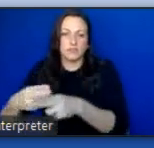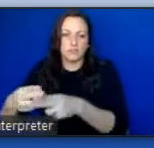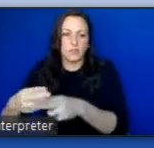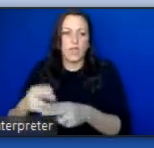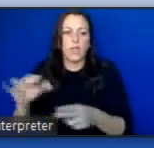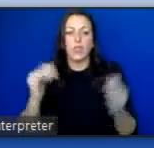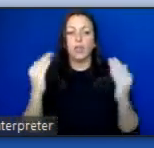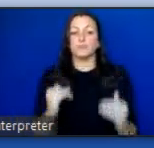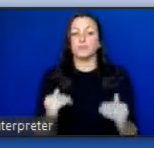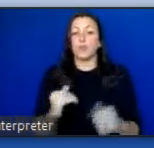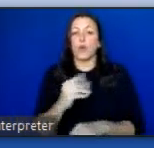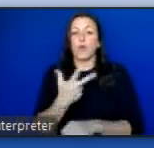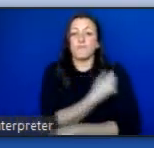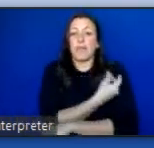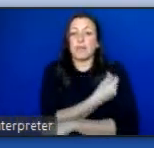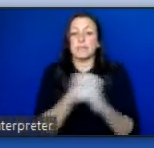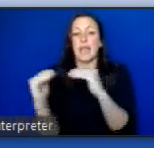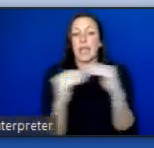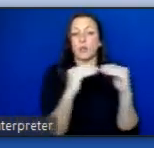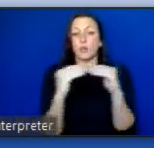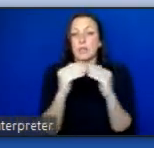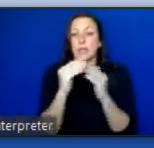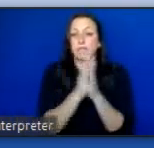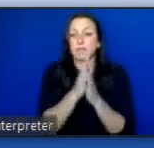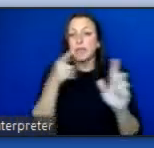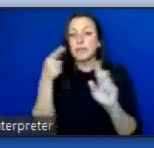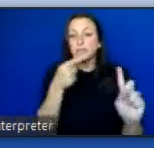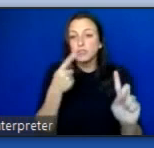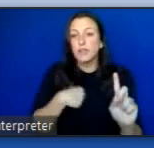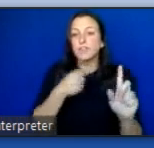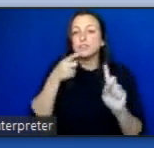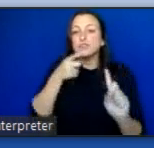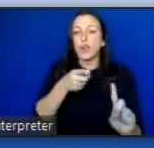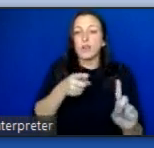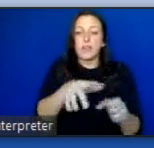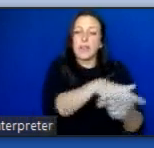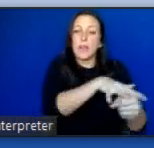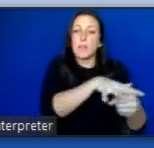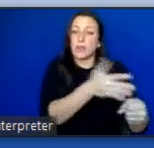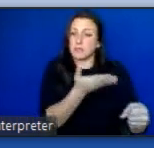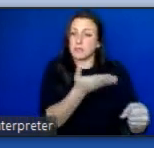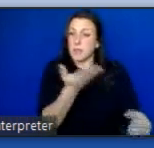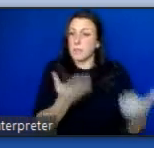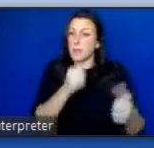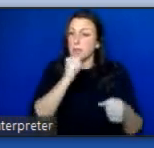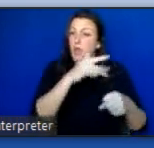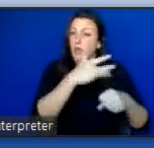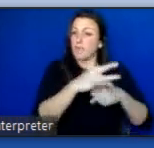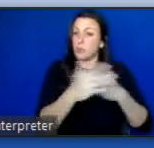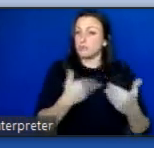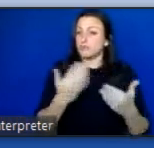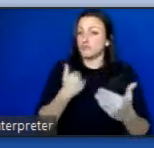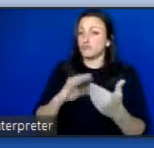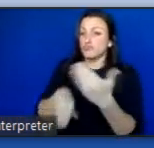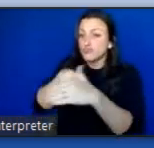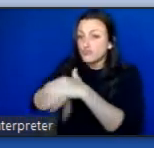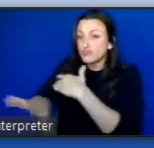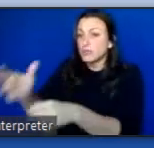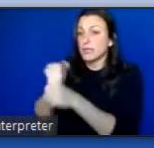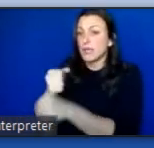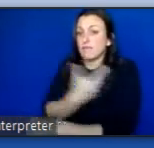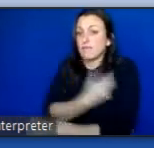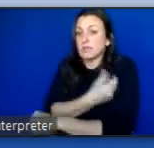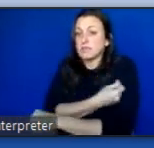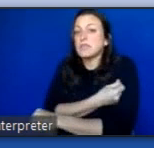that's targeting neighborhoods where there might be vaccine deserts to make sure that no one's left behind. Next slide.